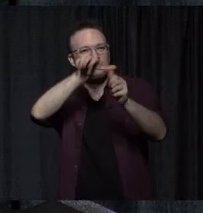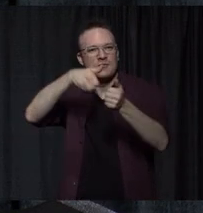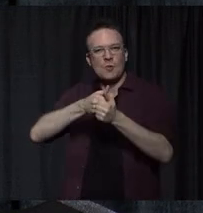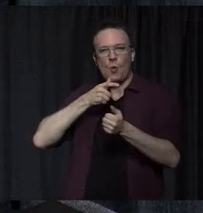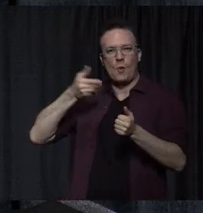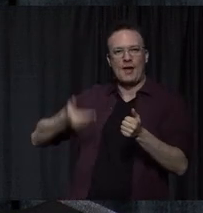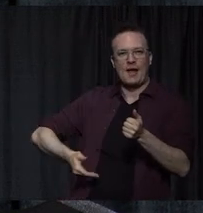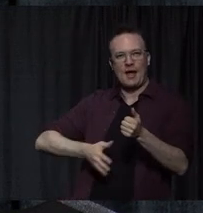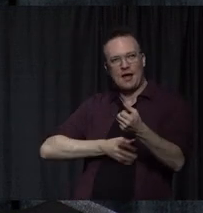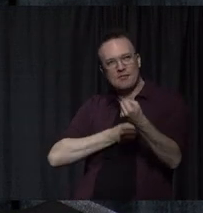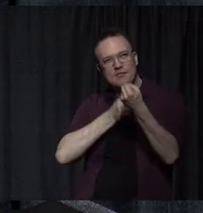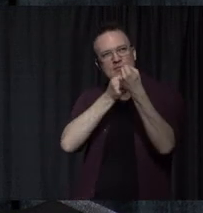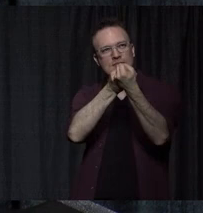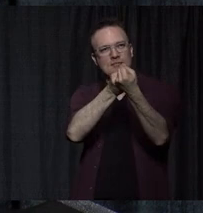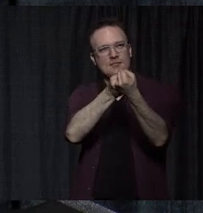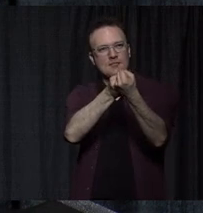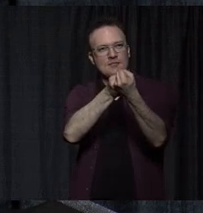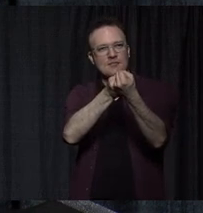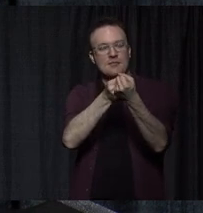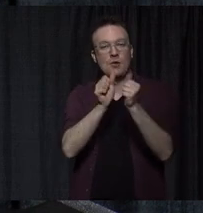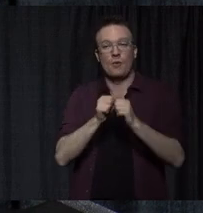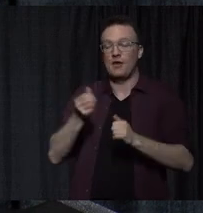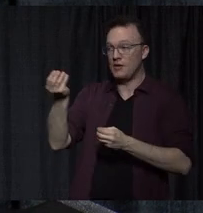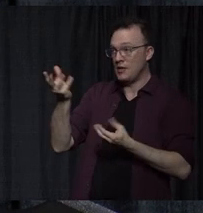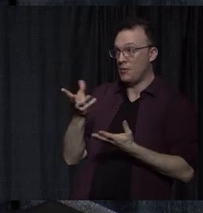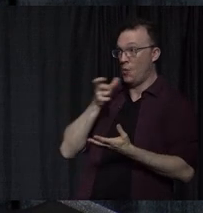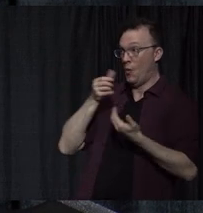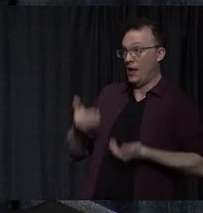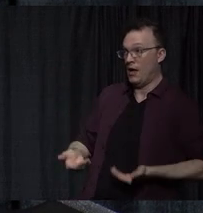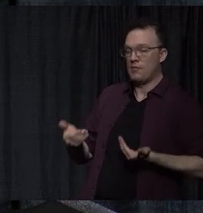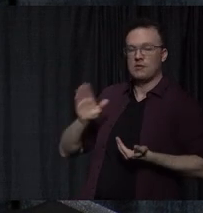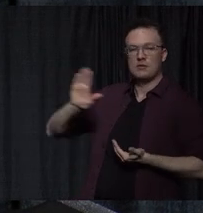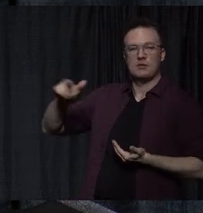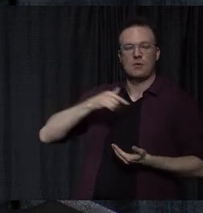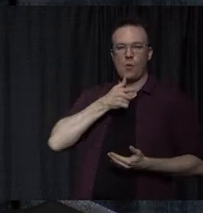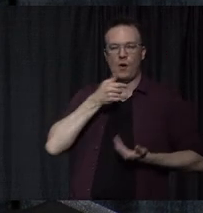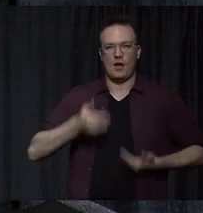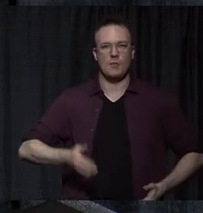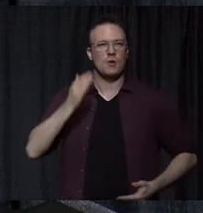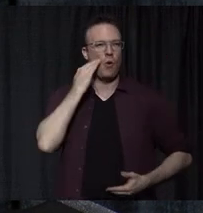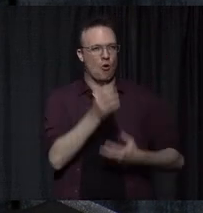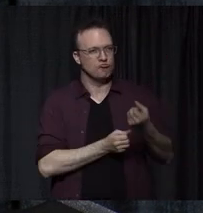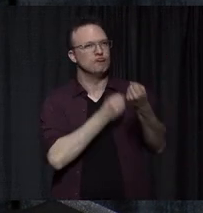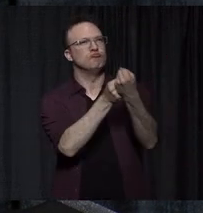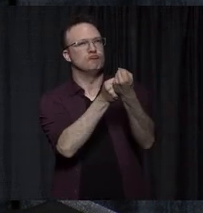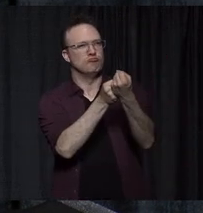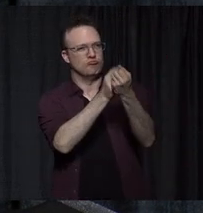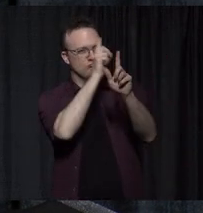I am, rather than having others tell me who I am.